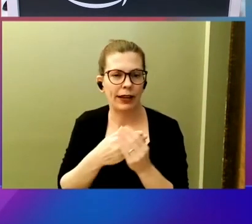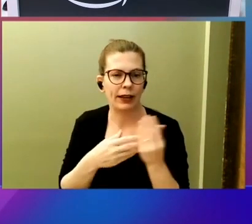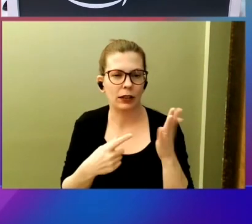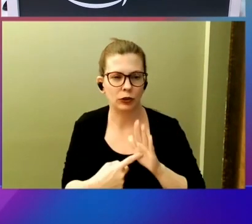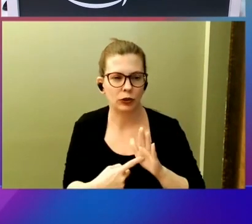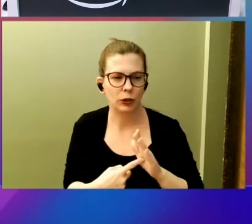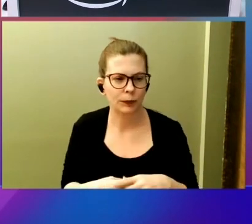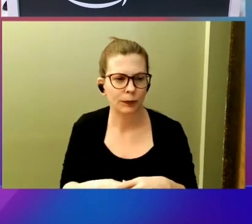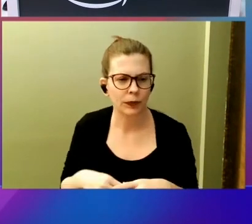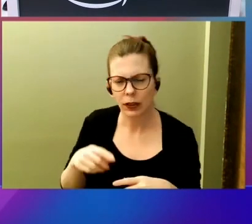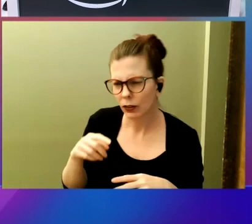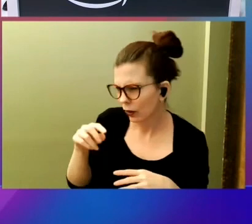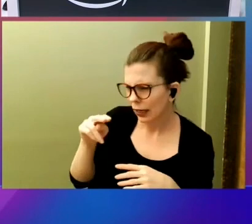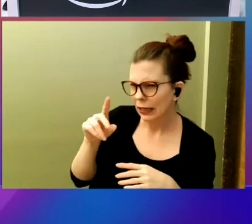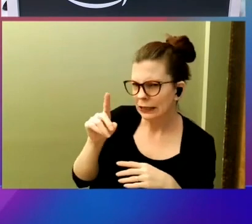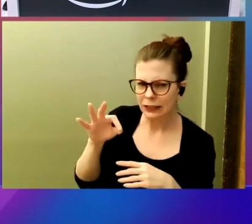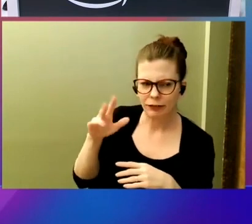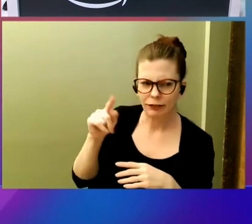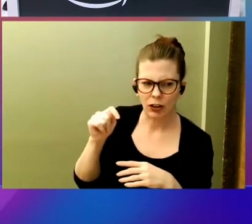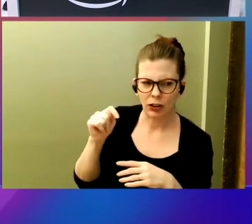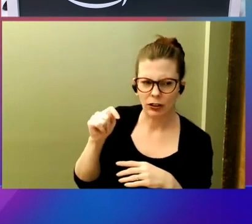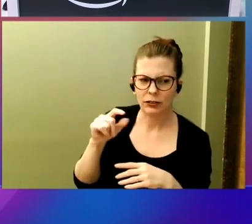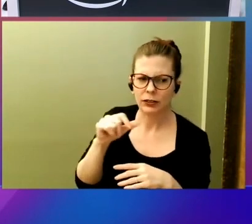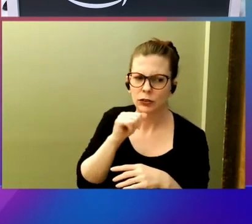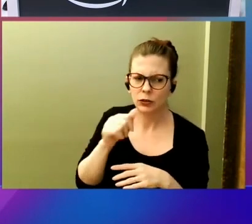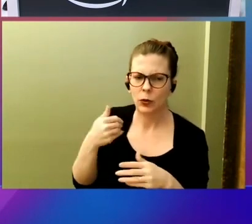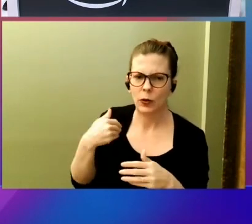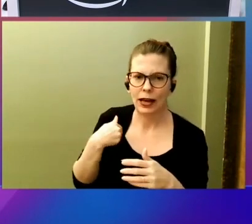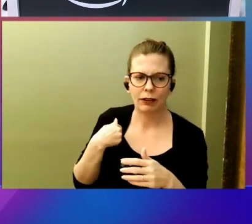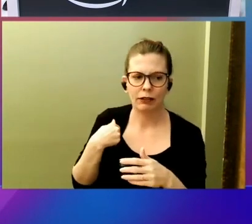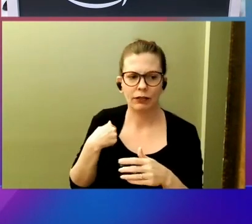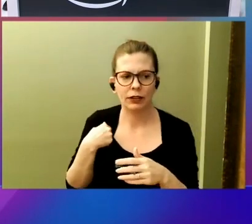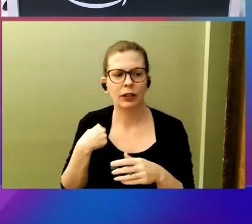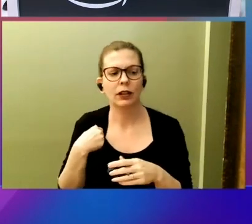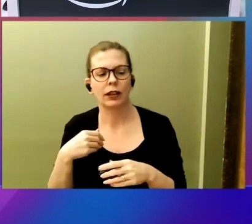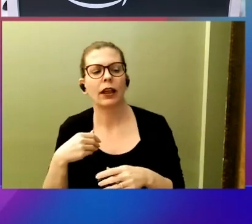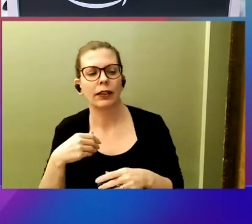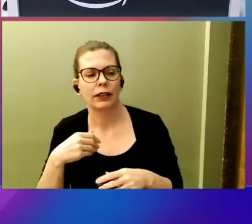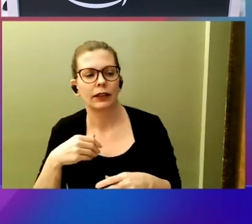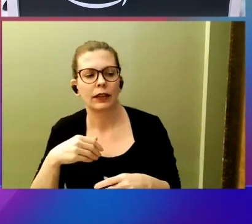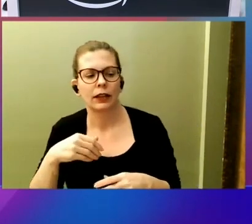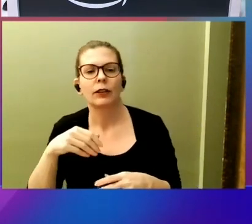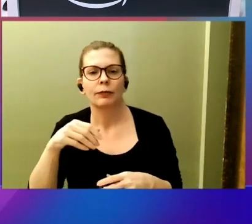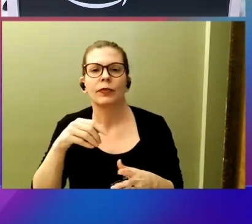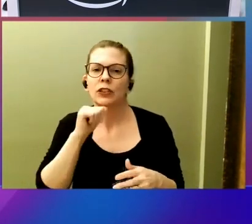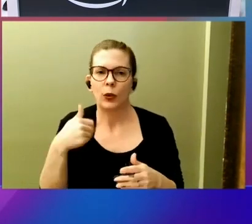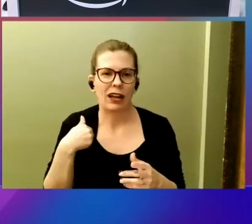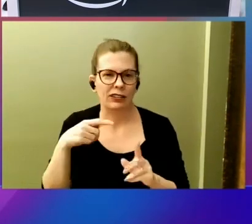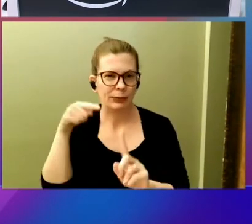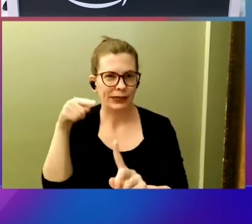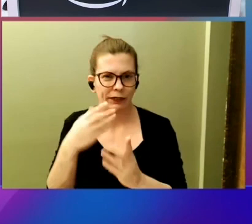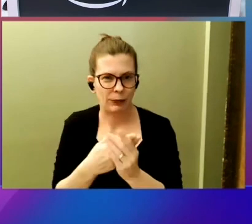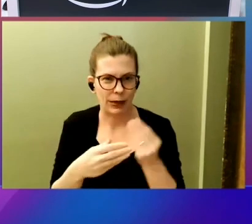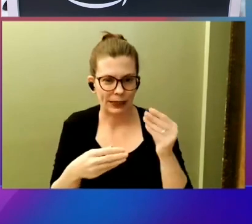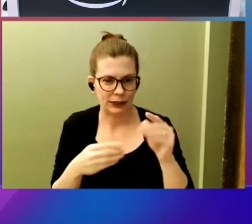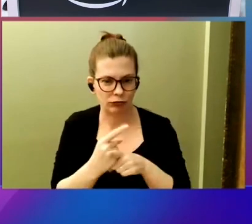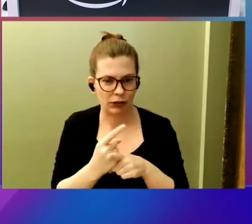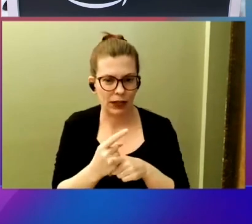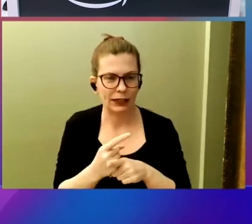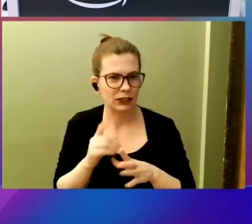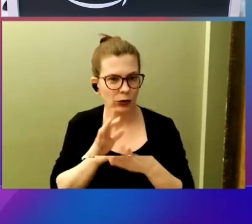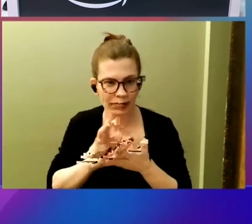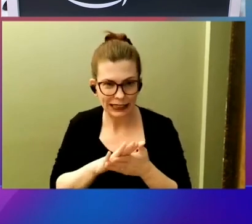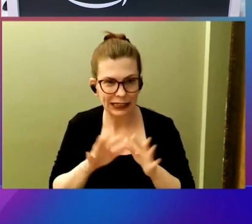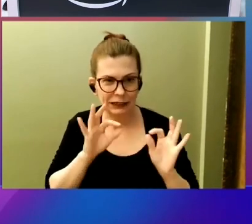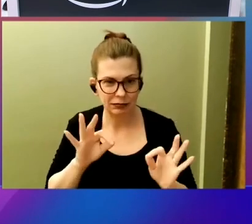you don't have, you're not providing any specific packages. It's like a Correct. clean slate, and you can bring in what you need.